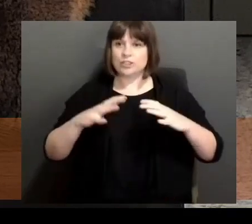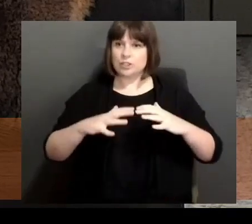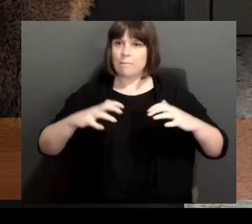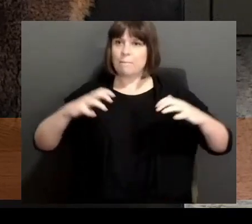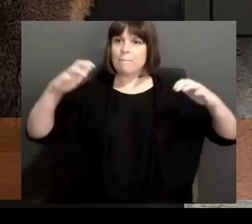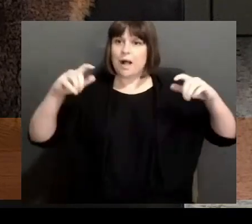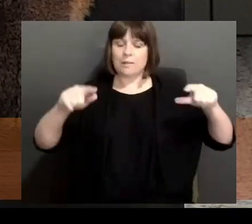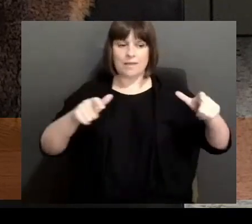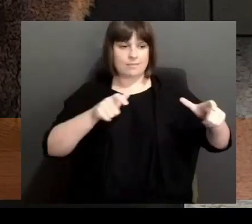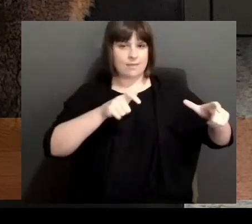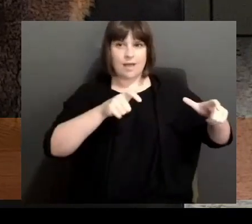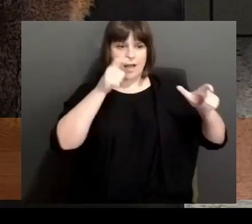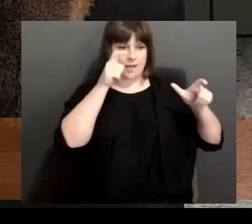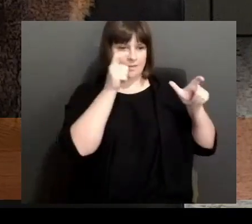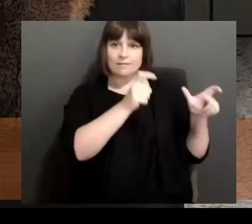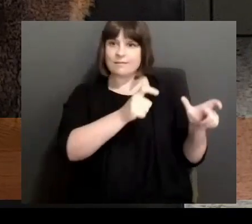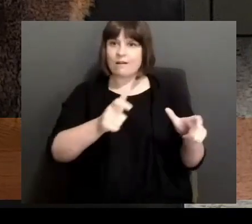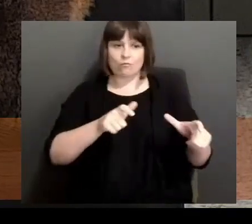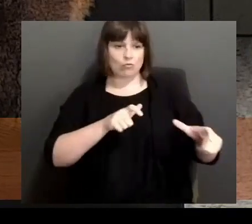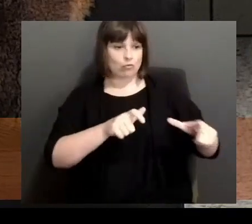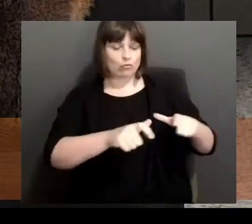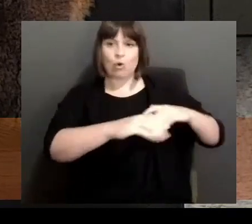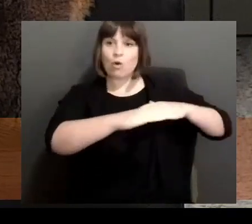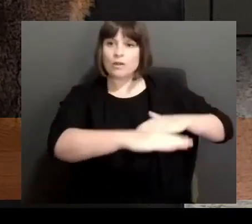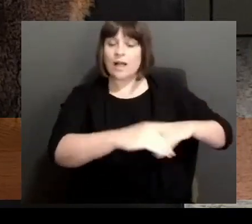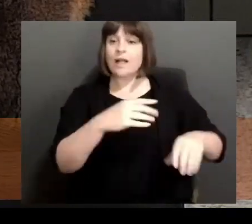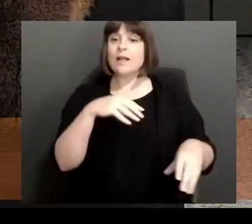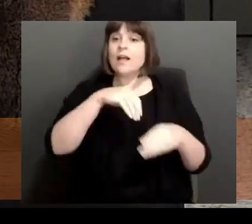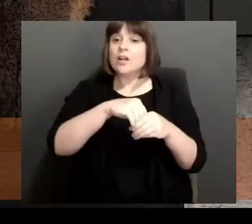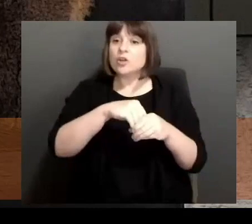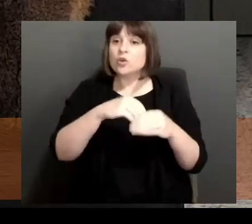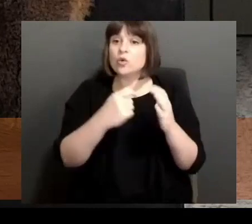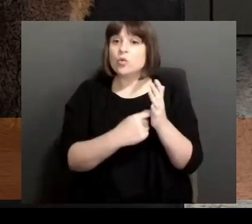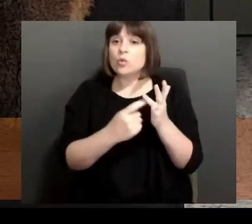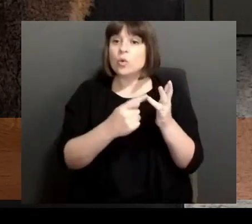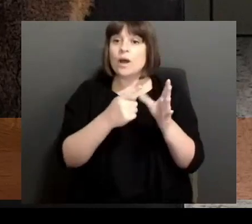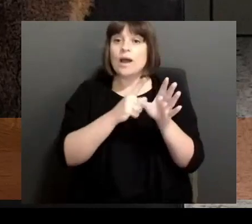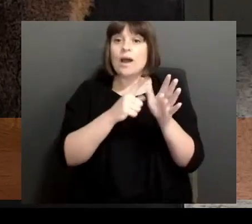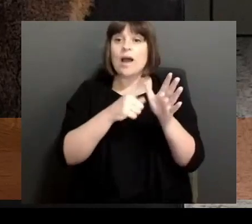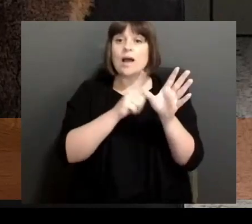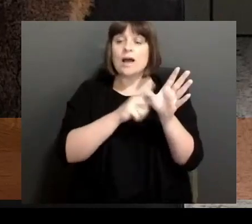of Crown land in Victoria, including royalties, mines and minerals.